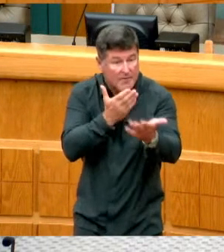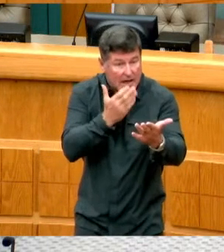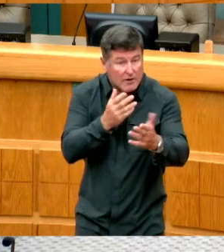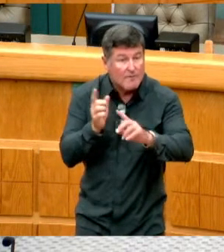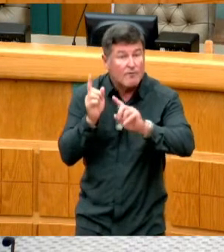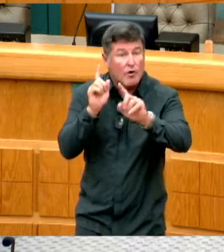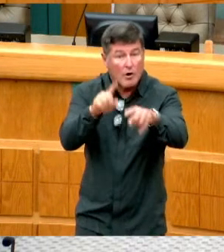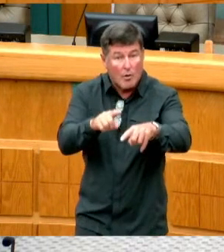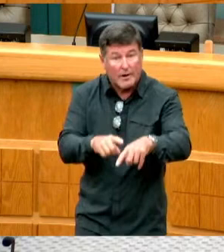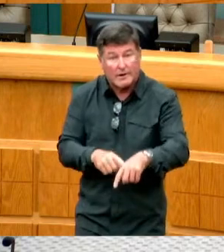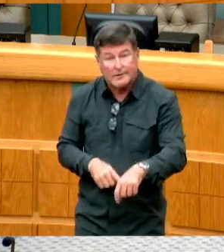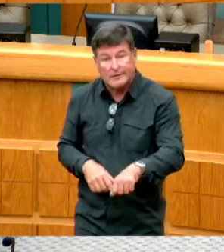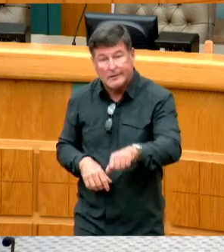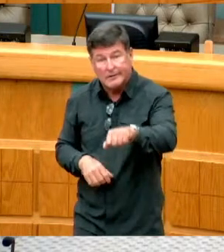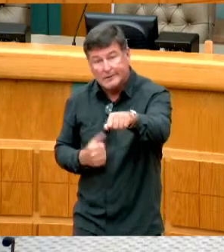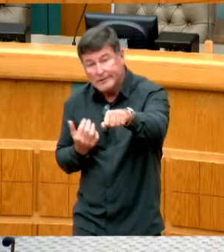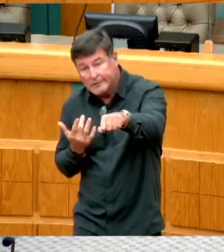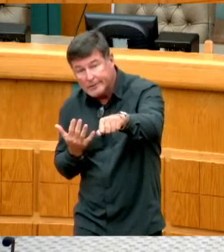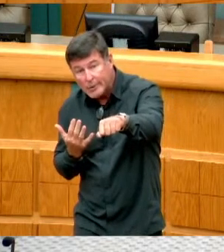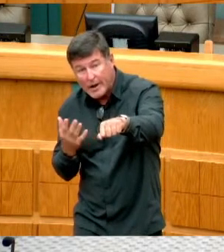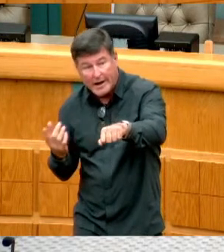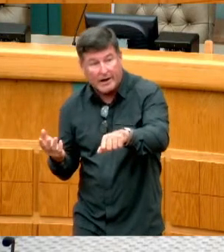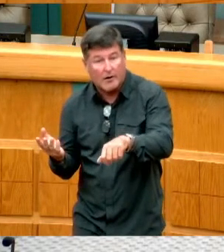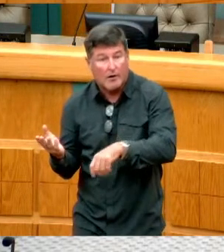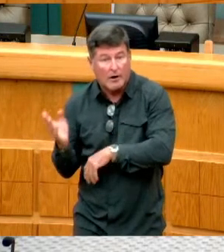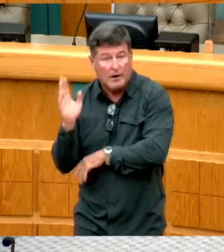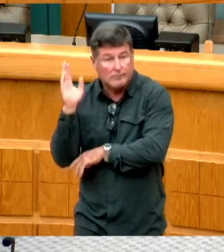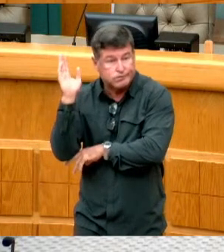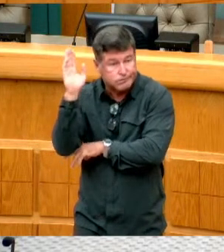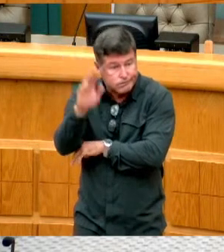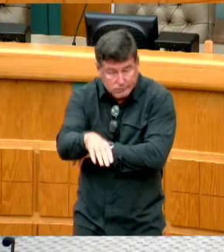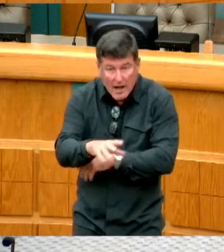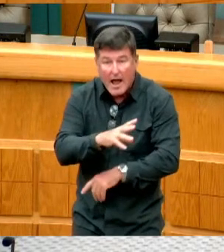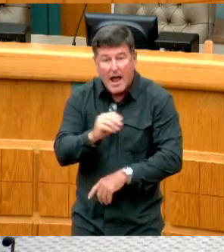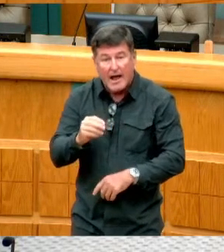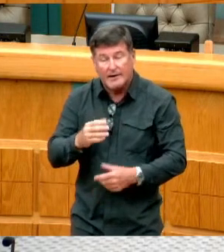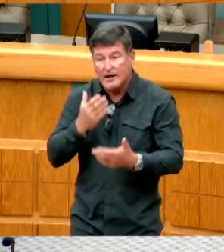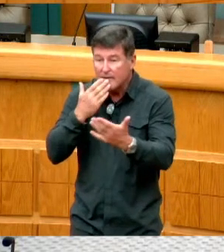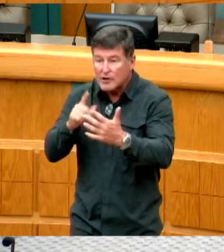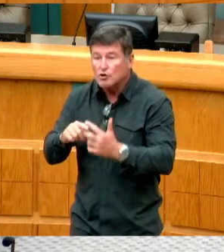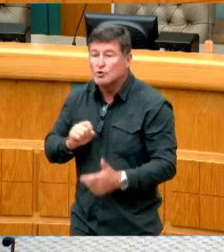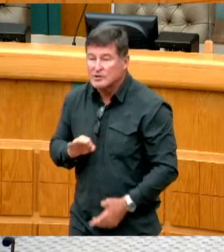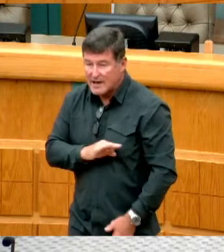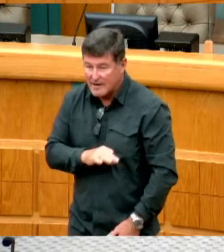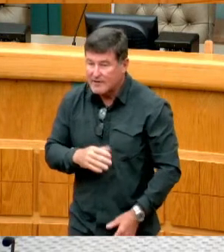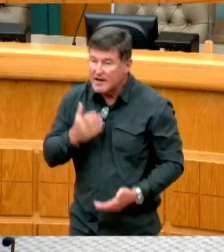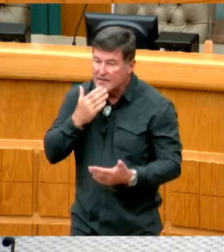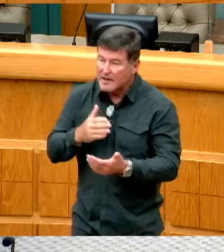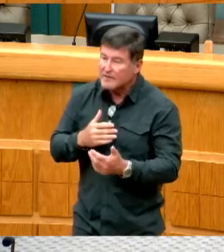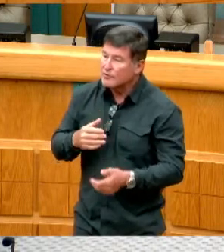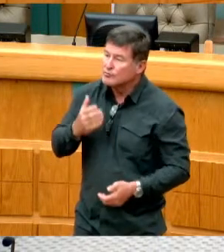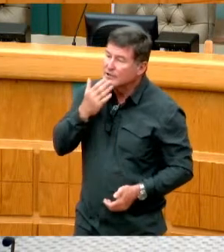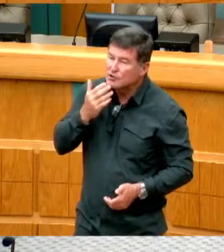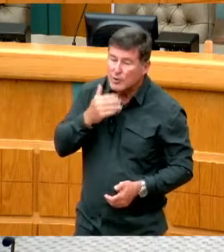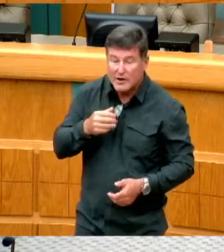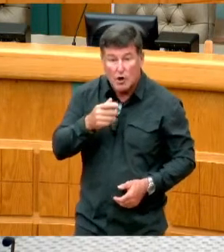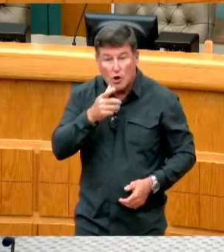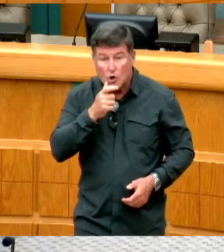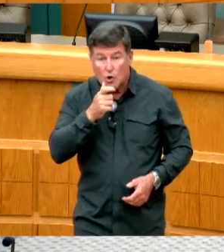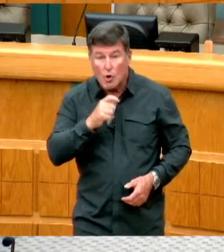your grace, your kindness, your encouraging words, to those who were working to direct traffic,